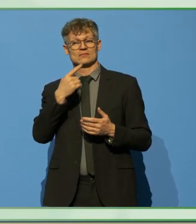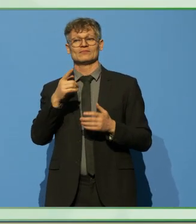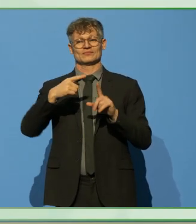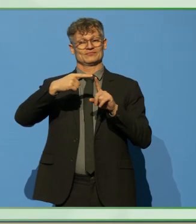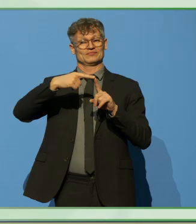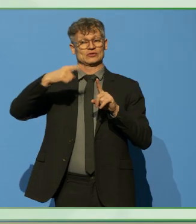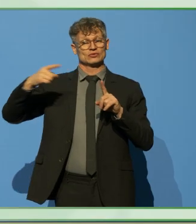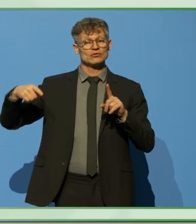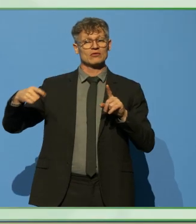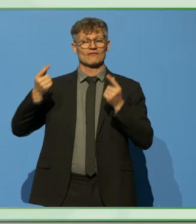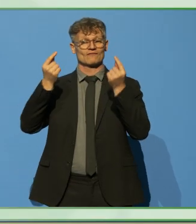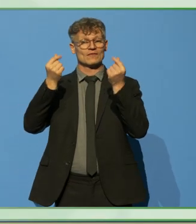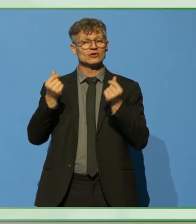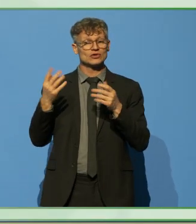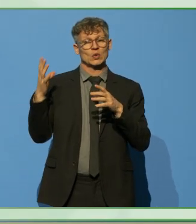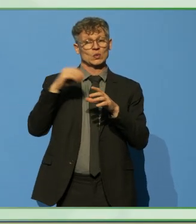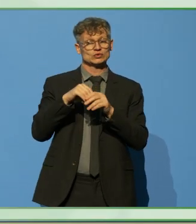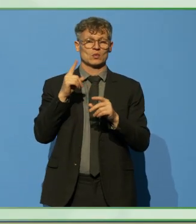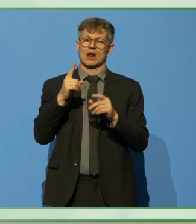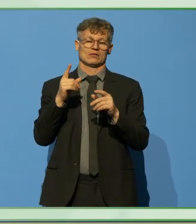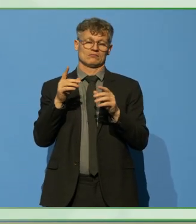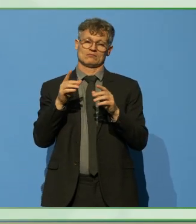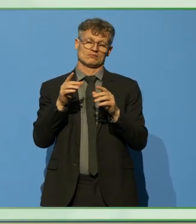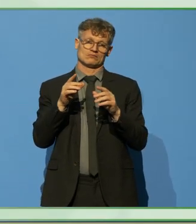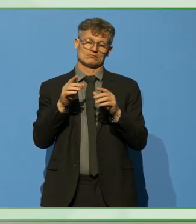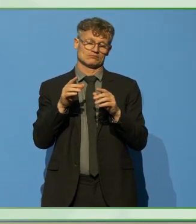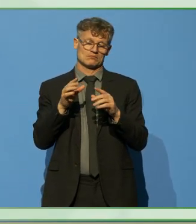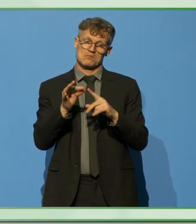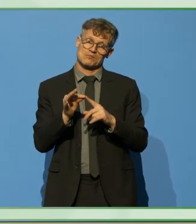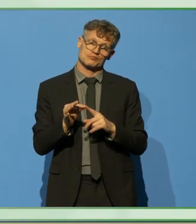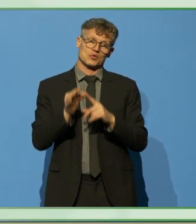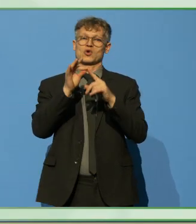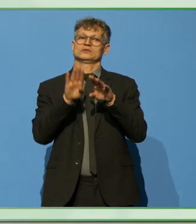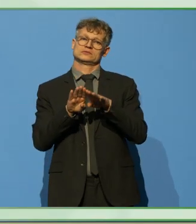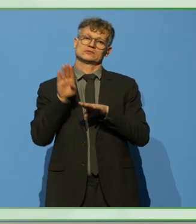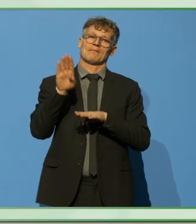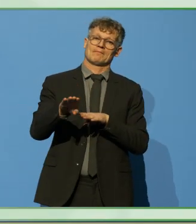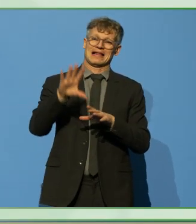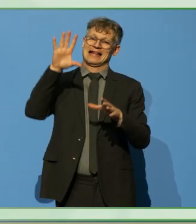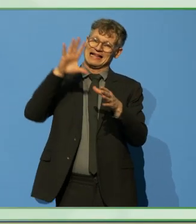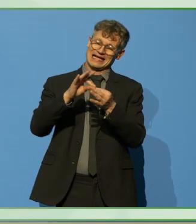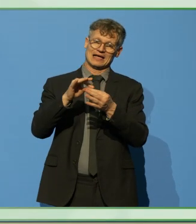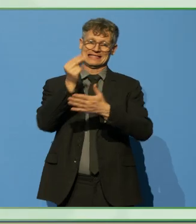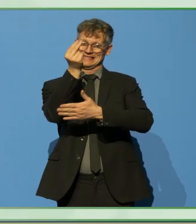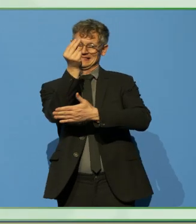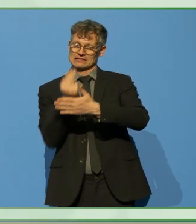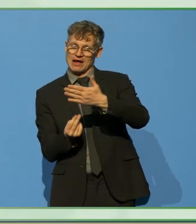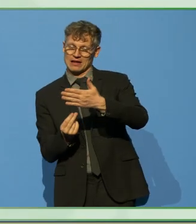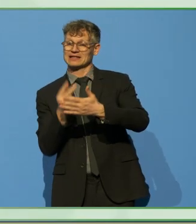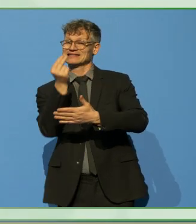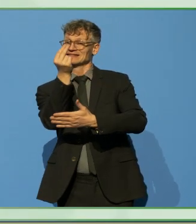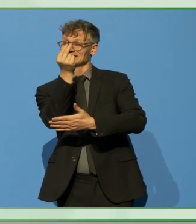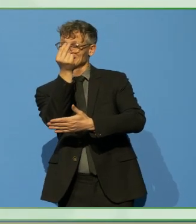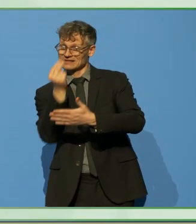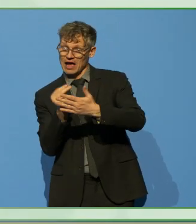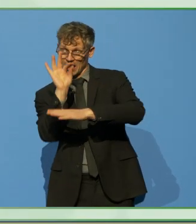key elements that needs to be in the design. So in the design, it's an intrinsic part of the design process. So not